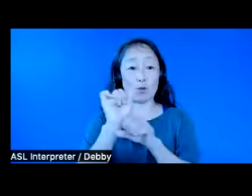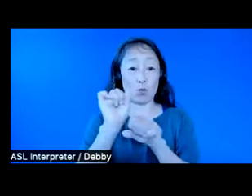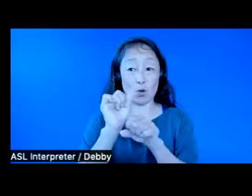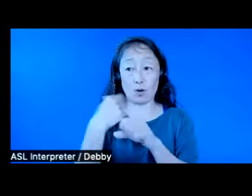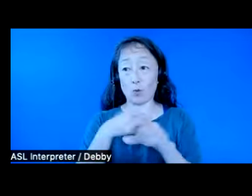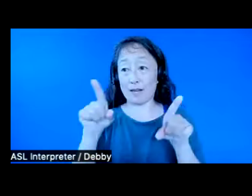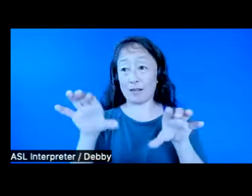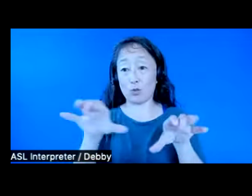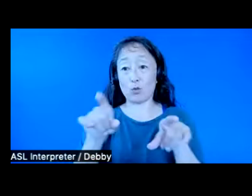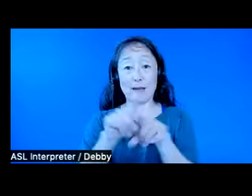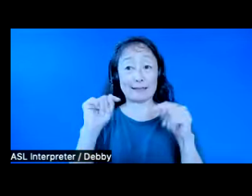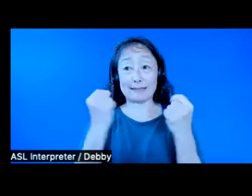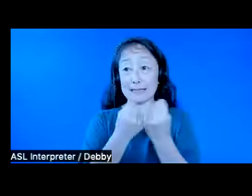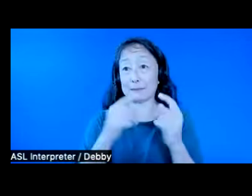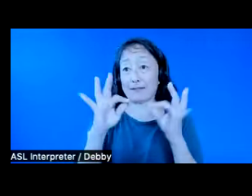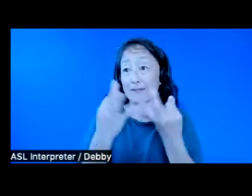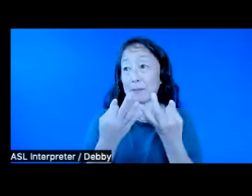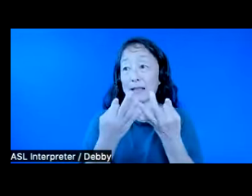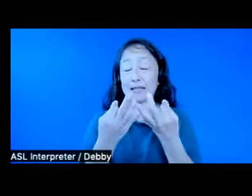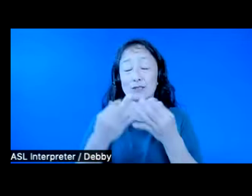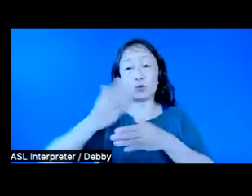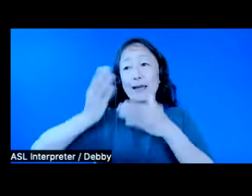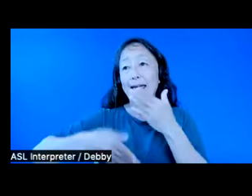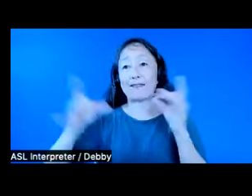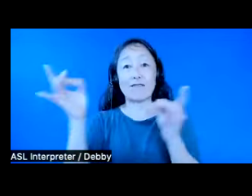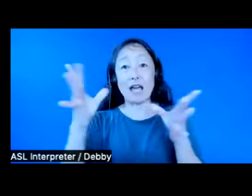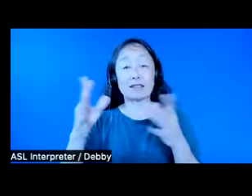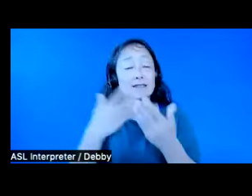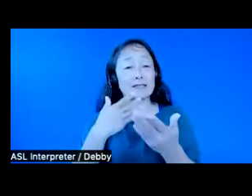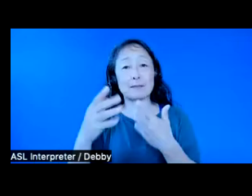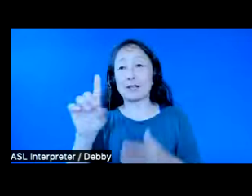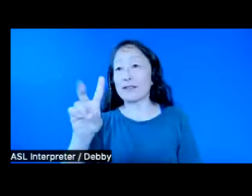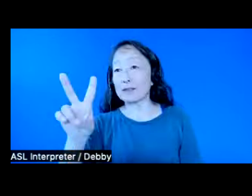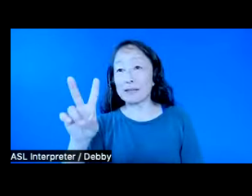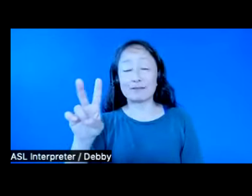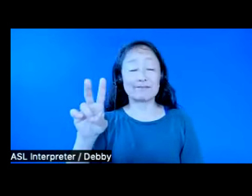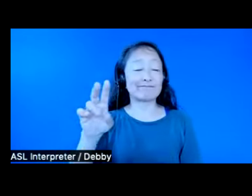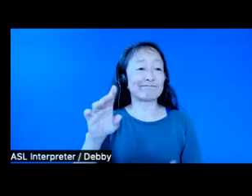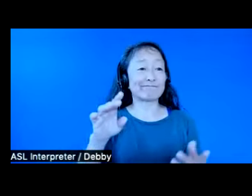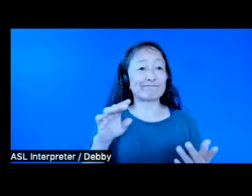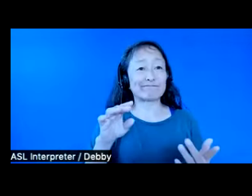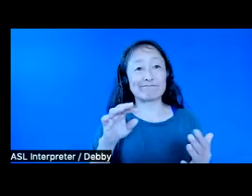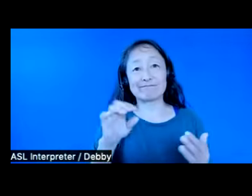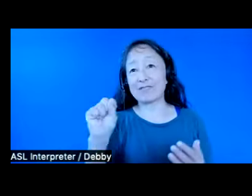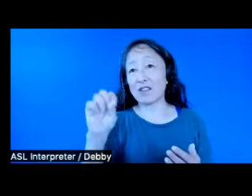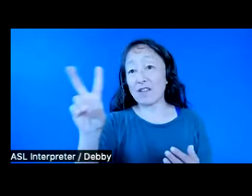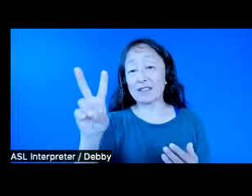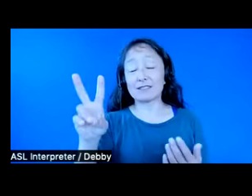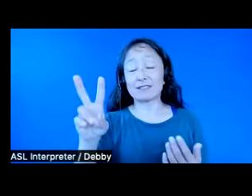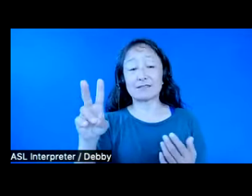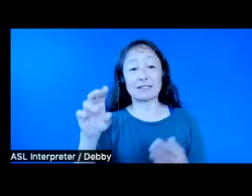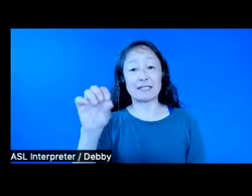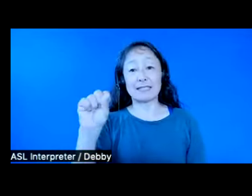violence, whether you're a domestic violence, sexual violence, sex trafficking, or many other disciplines. They're all